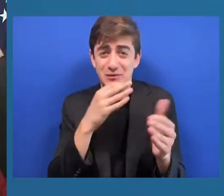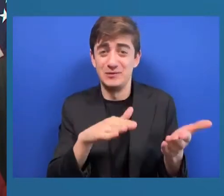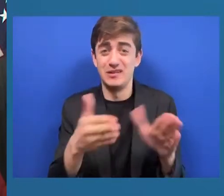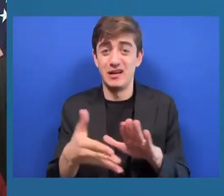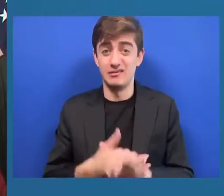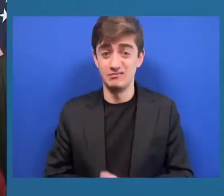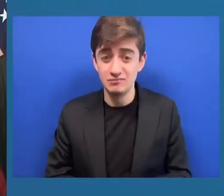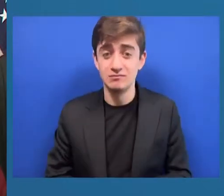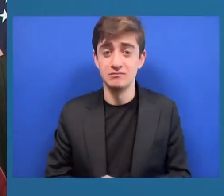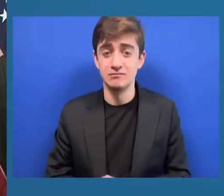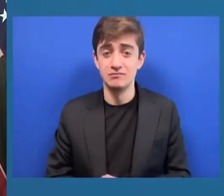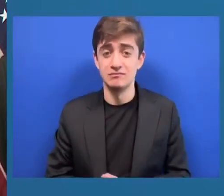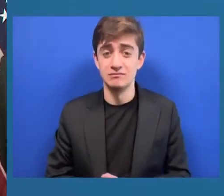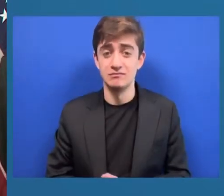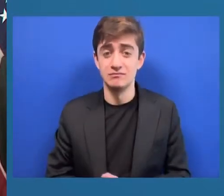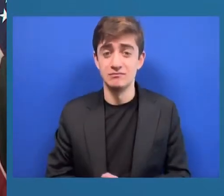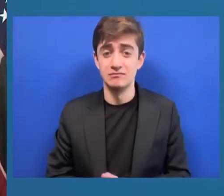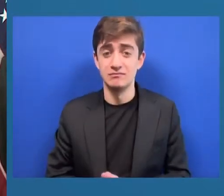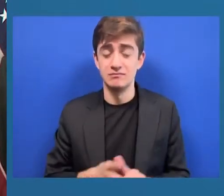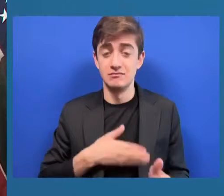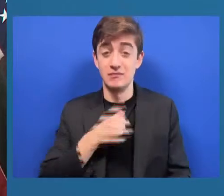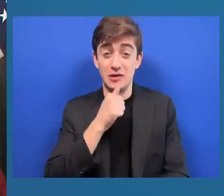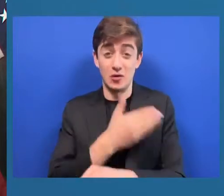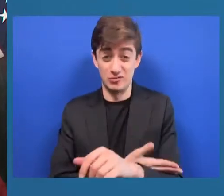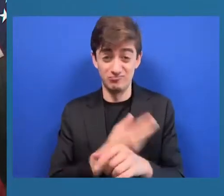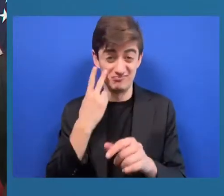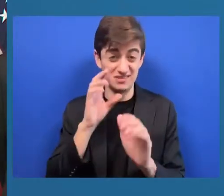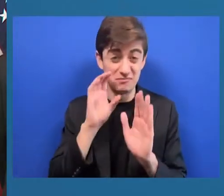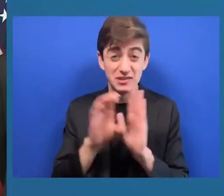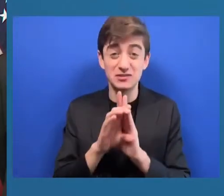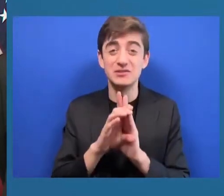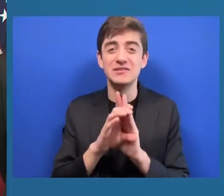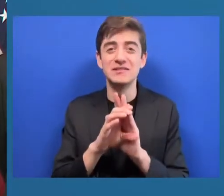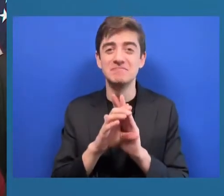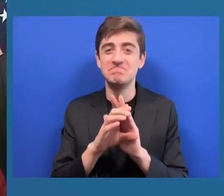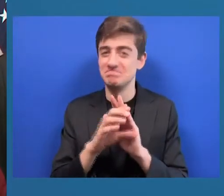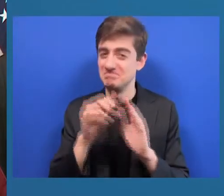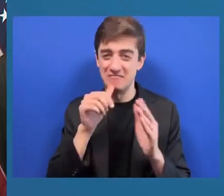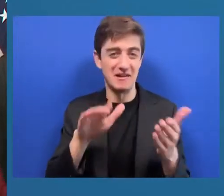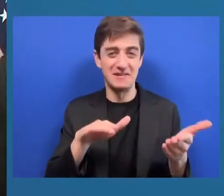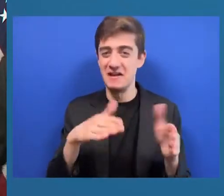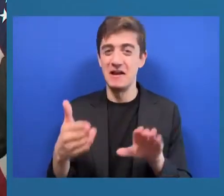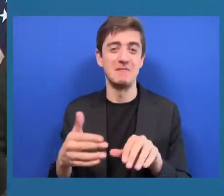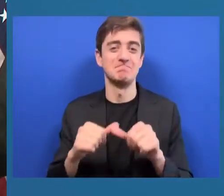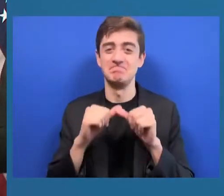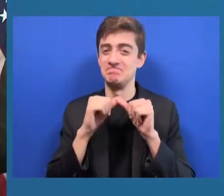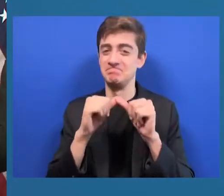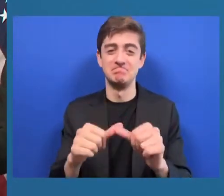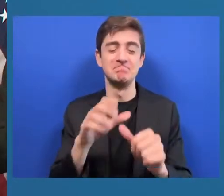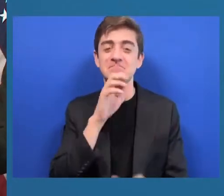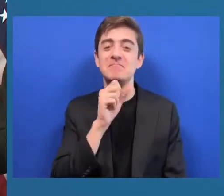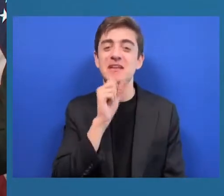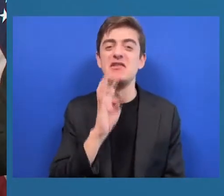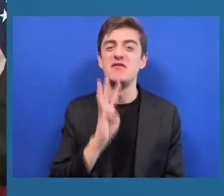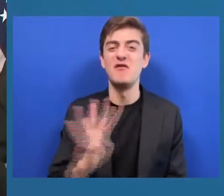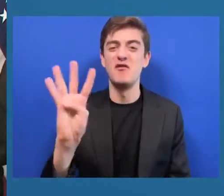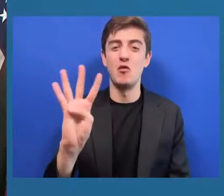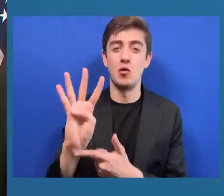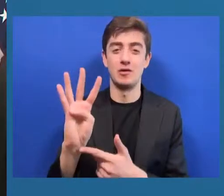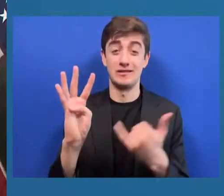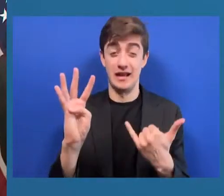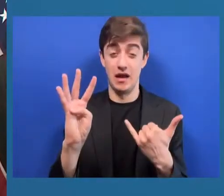Abigail is 4 years old now. Thanks to access to home